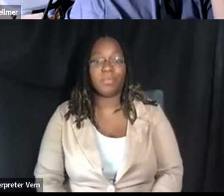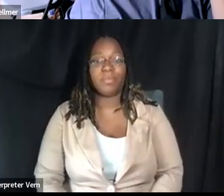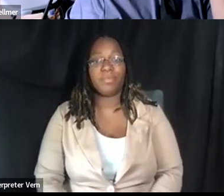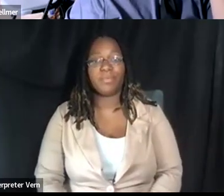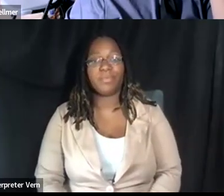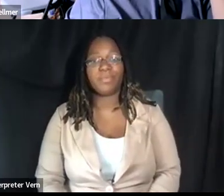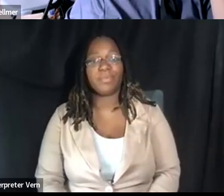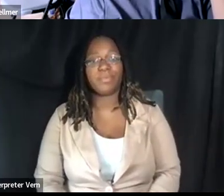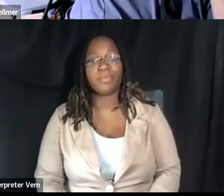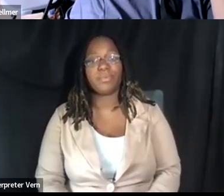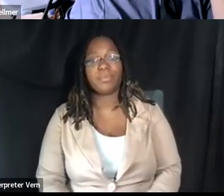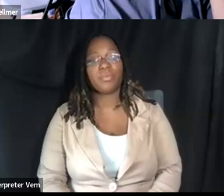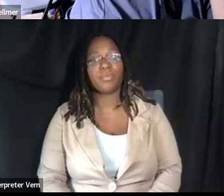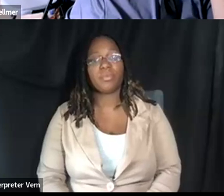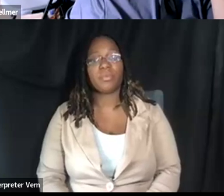Okay.